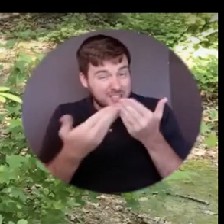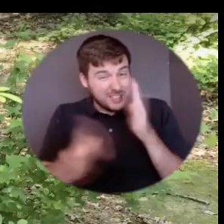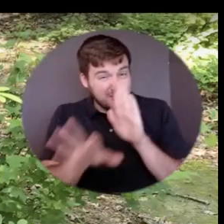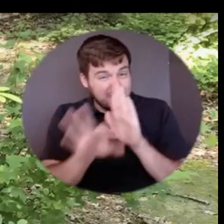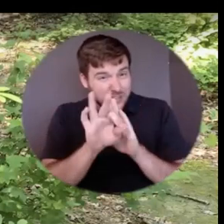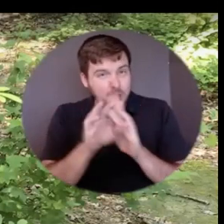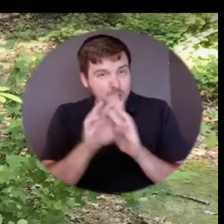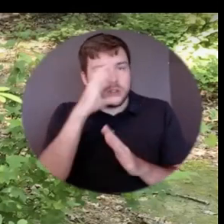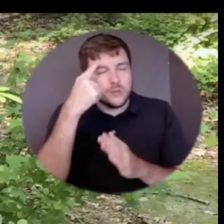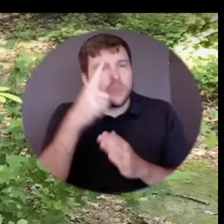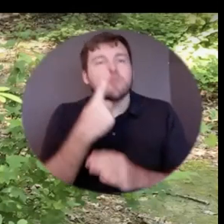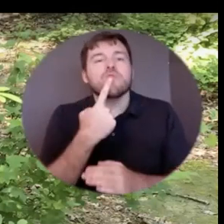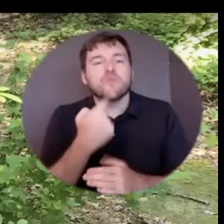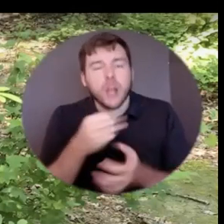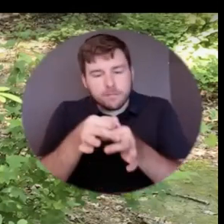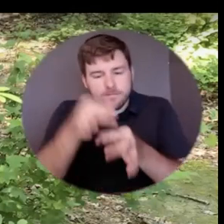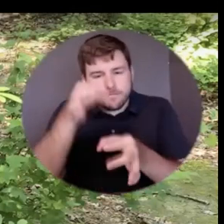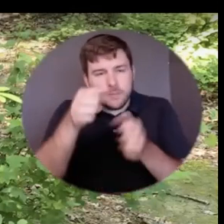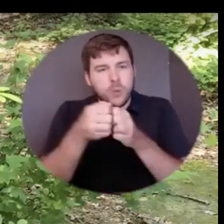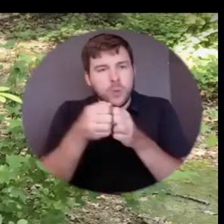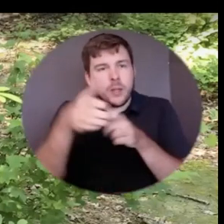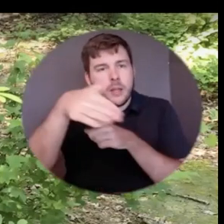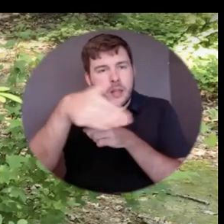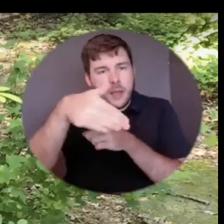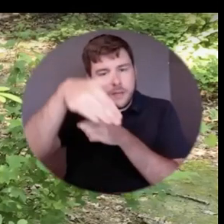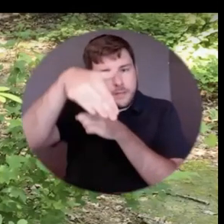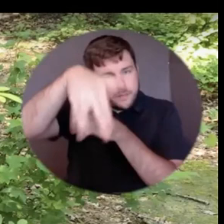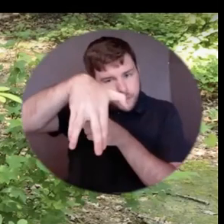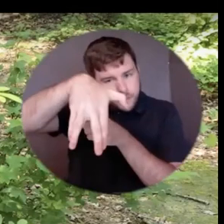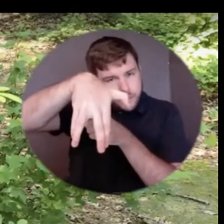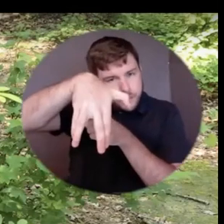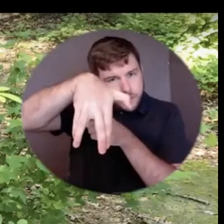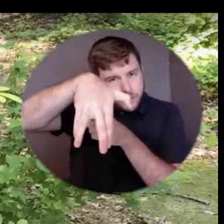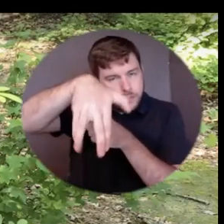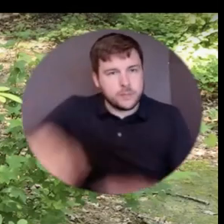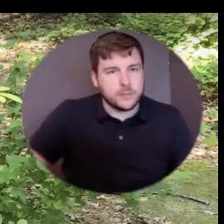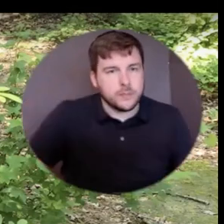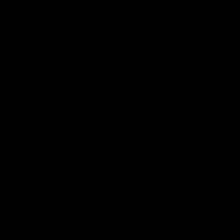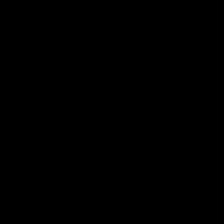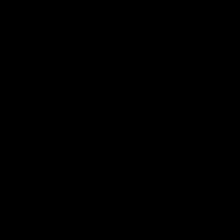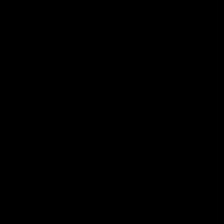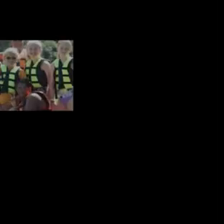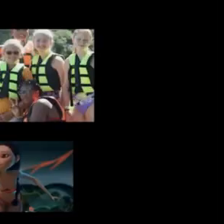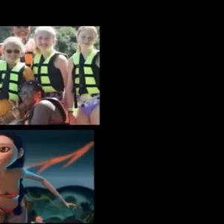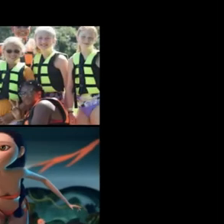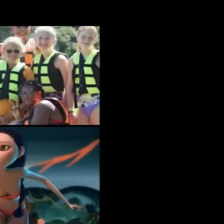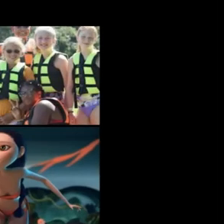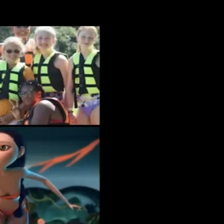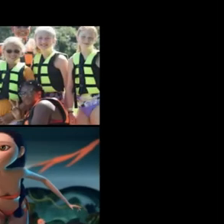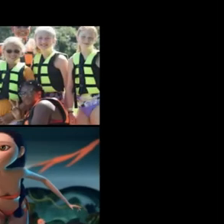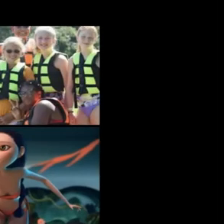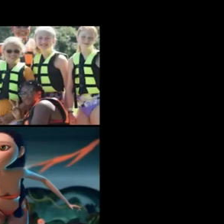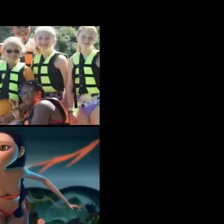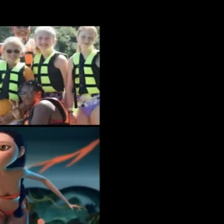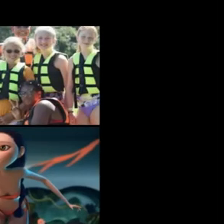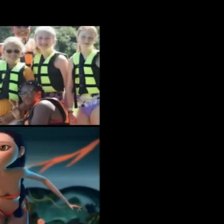the sassafras leaf. It's really unique. There's not any other tree that has that leaf shape.